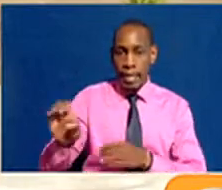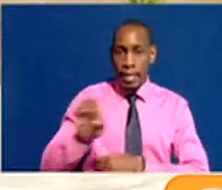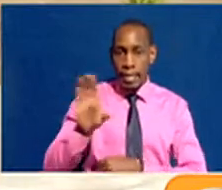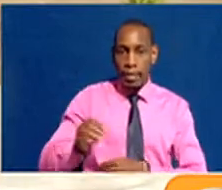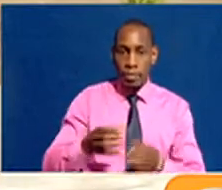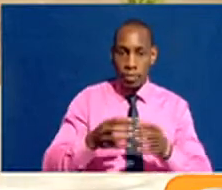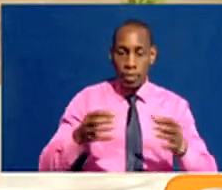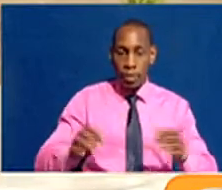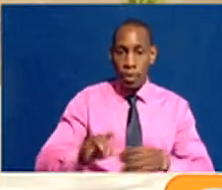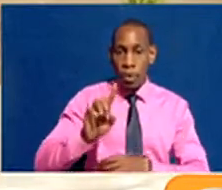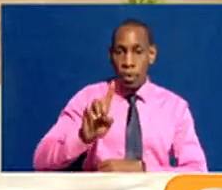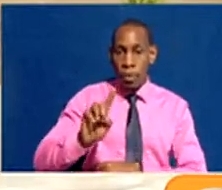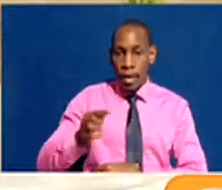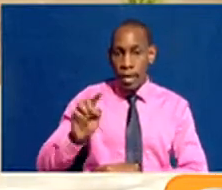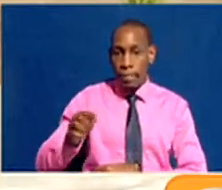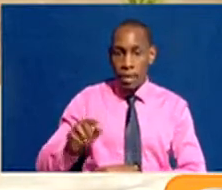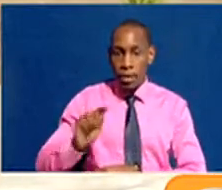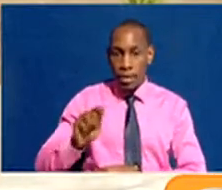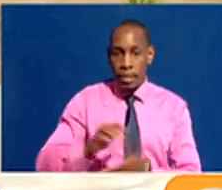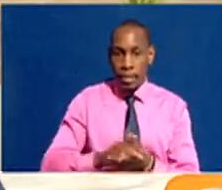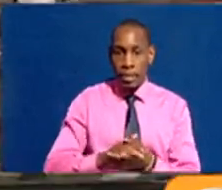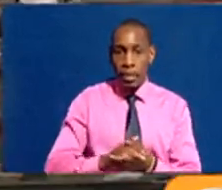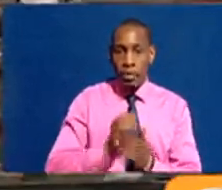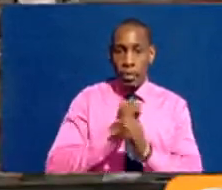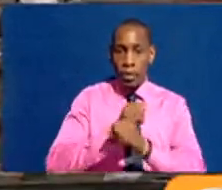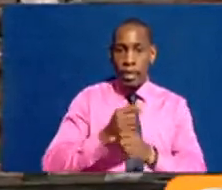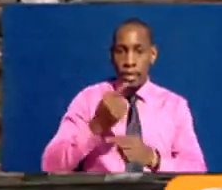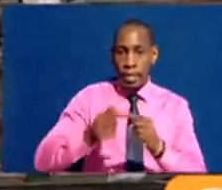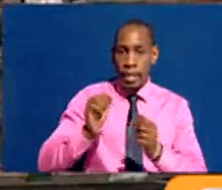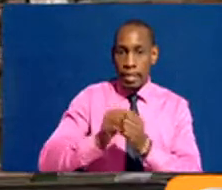1 million tons so that we are secured for next 15 years.